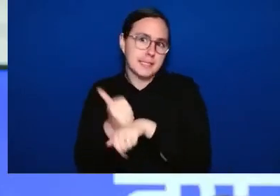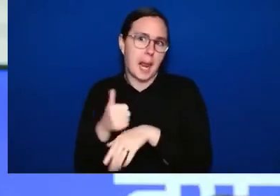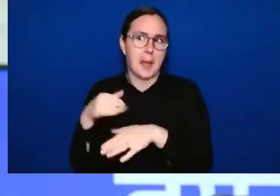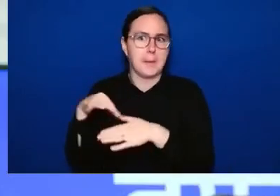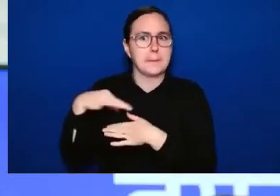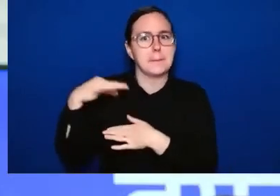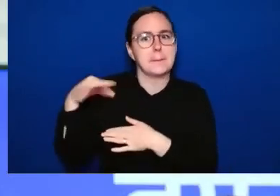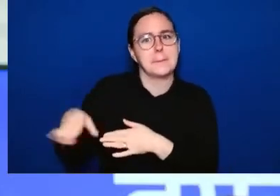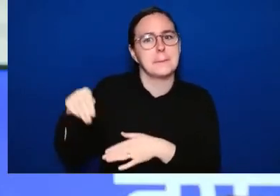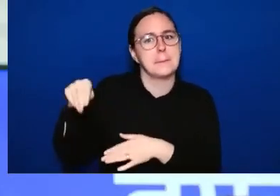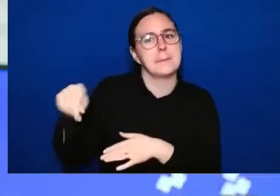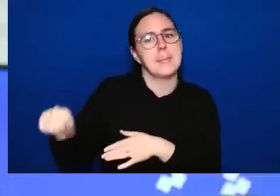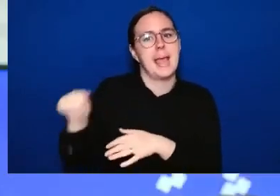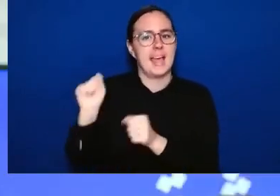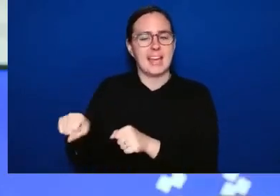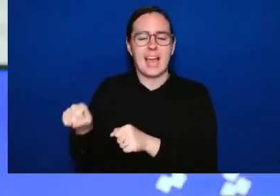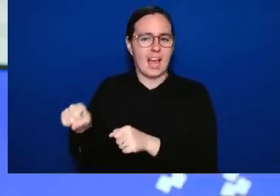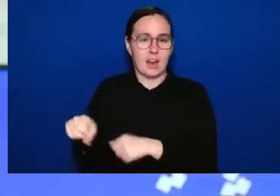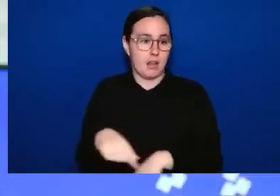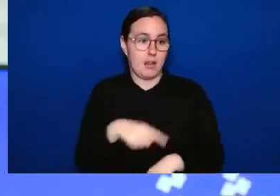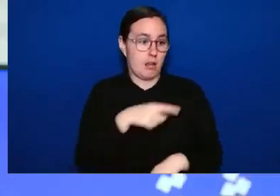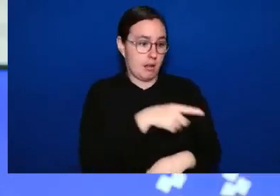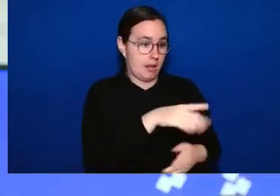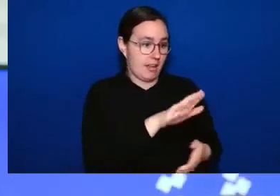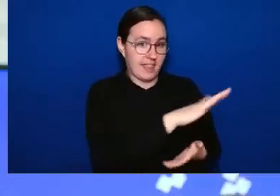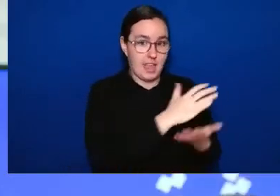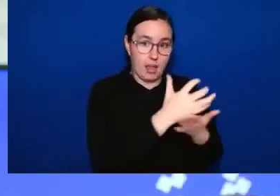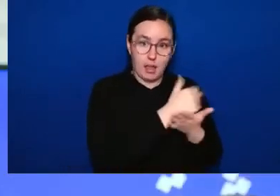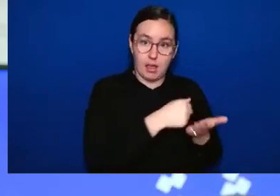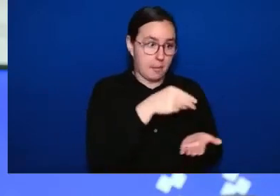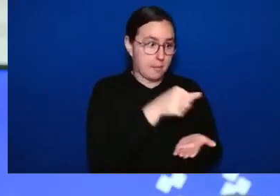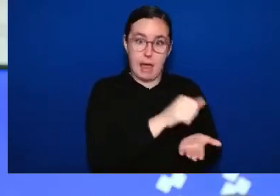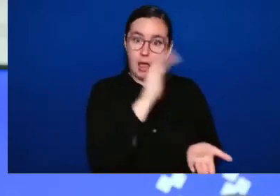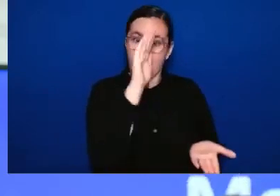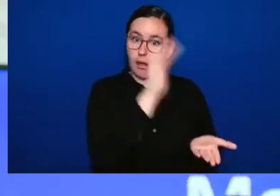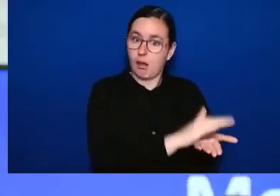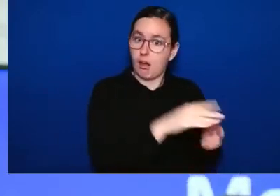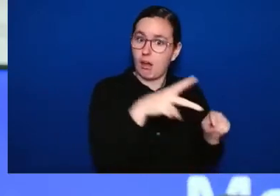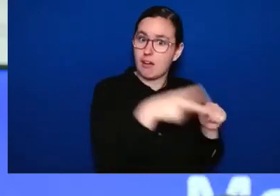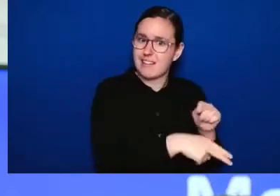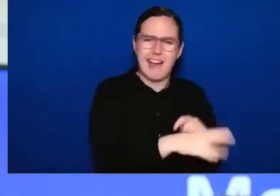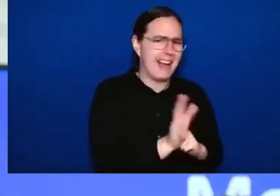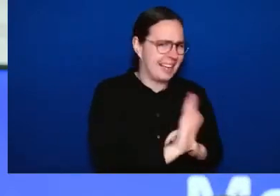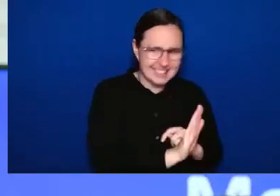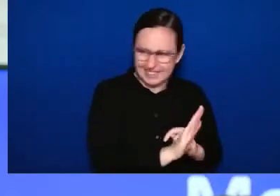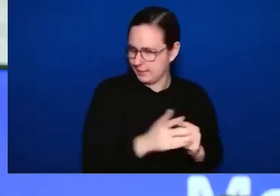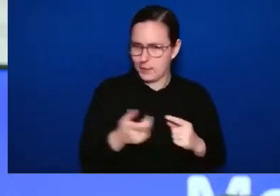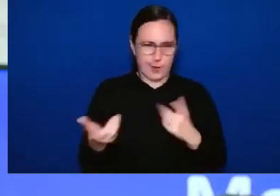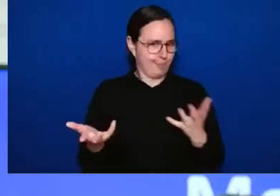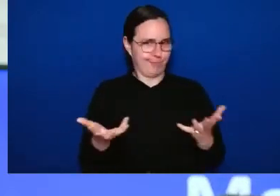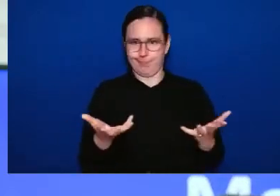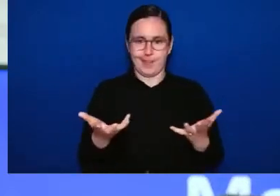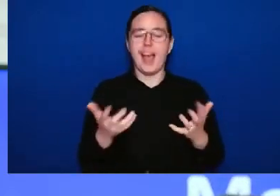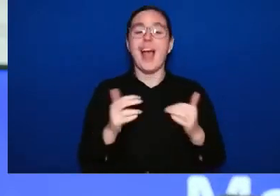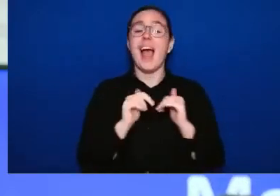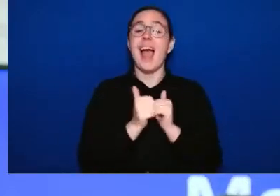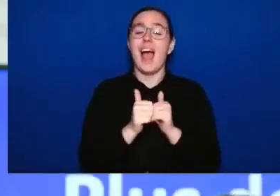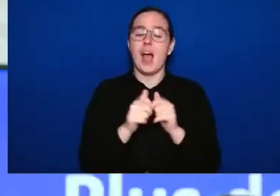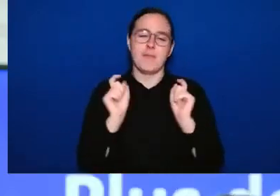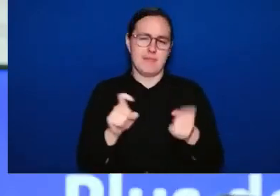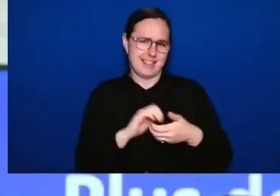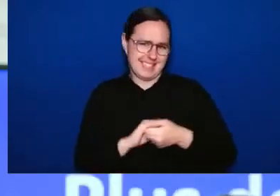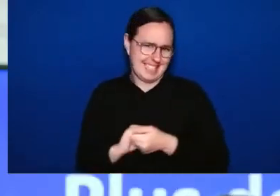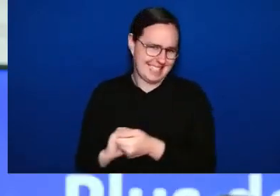also taught us that going alone doesn't work. If we're going to solve these problems, we have to find them together. Patients in British Columbia